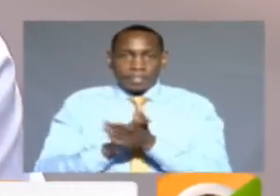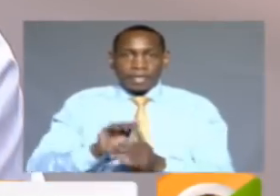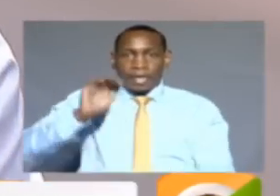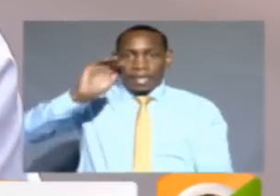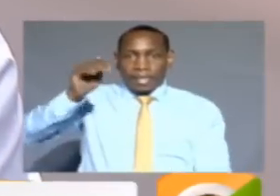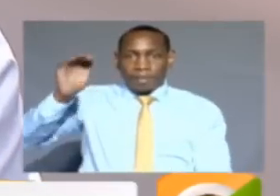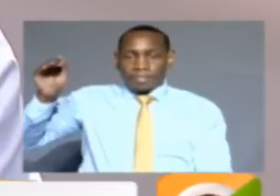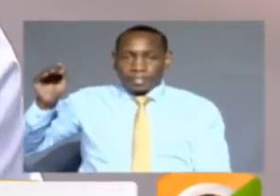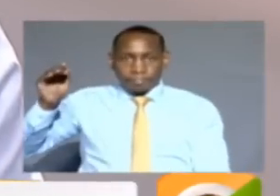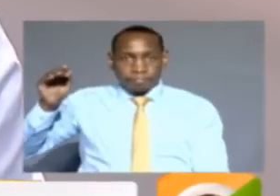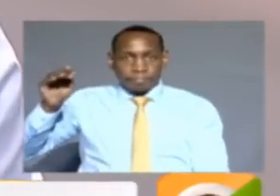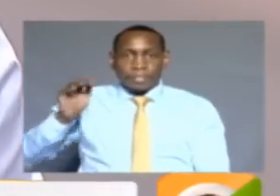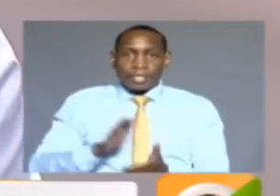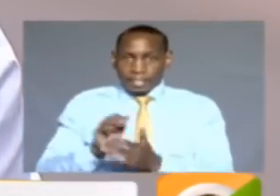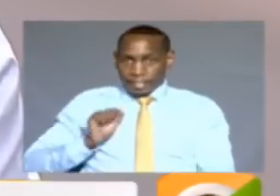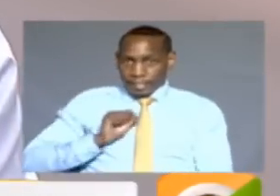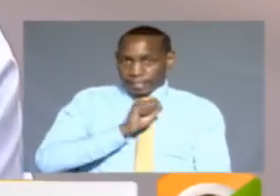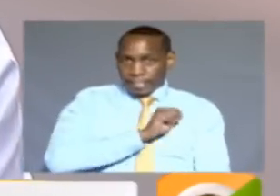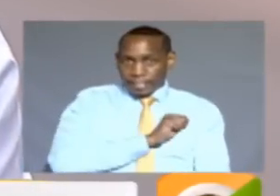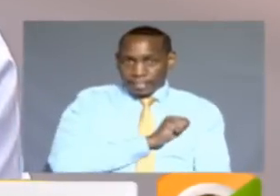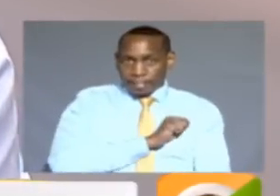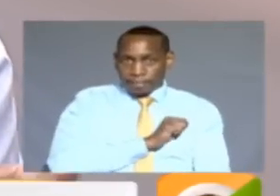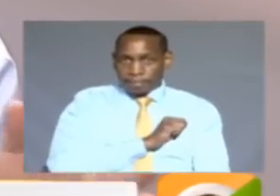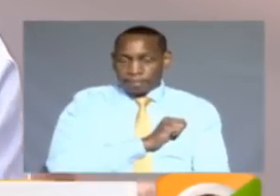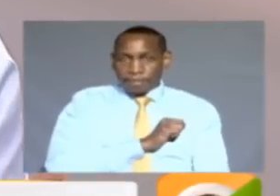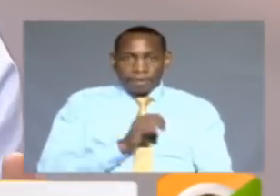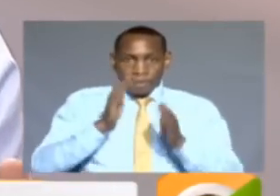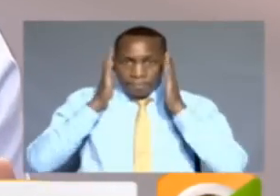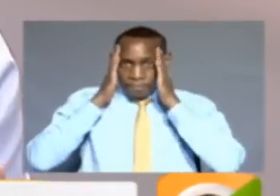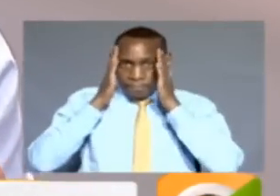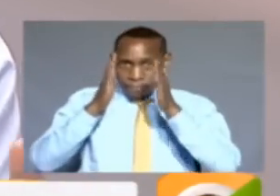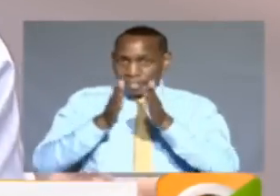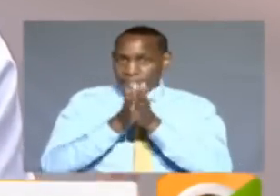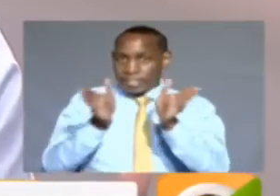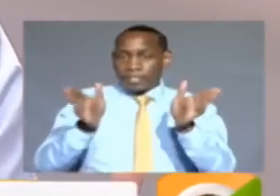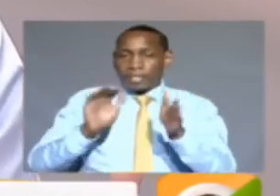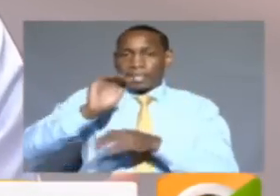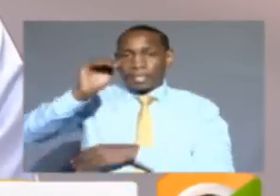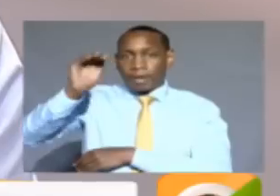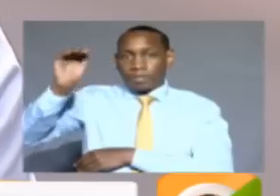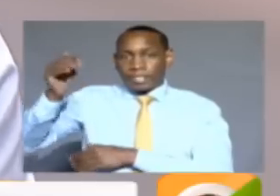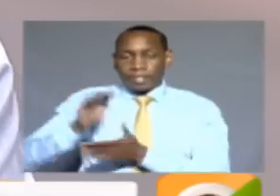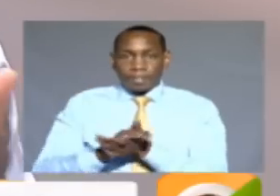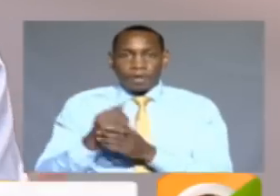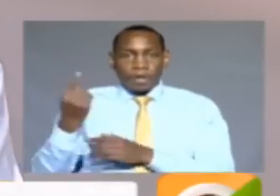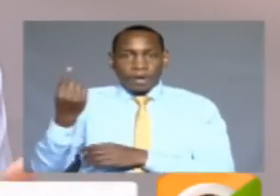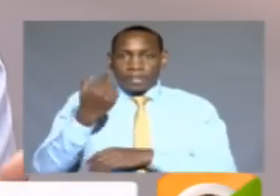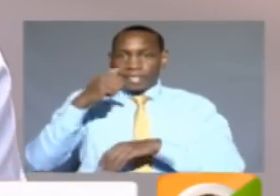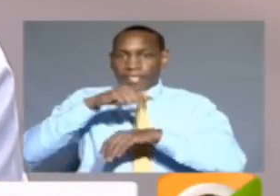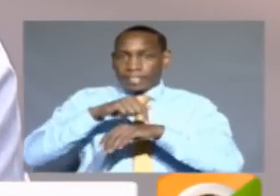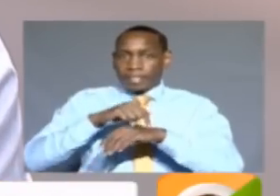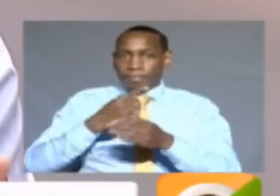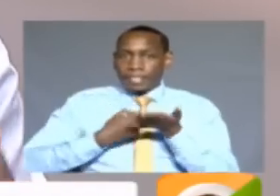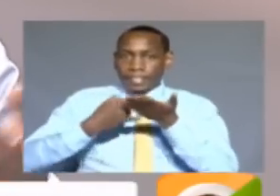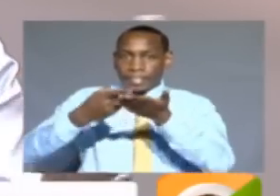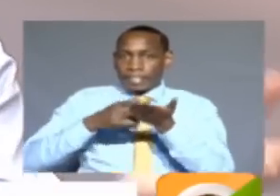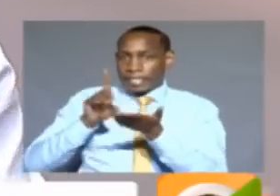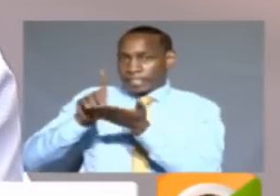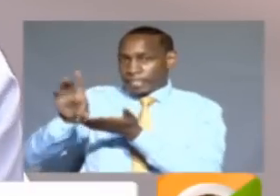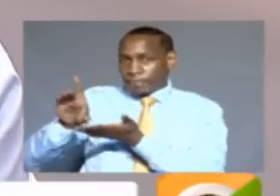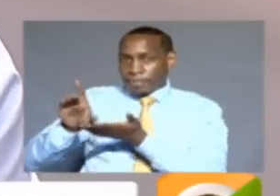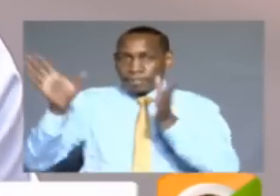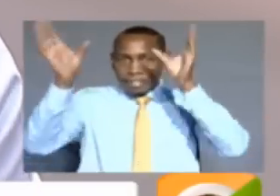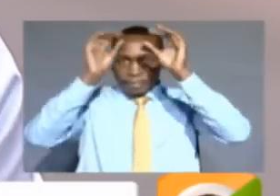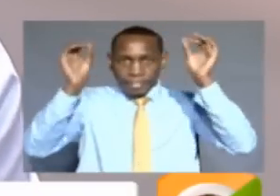county the Senate is restricted in a very large way to counties, except when you're talking about things of impeachment of